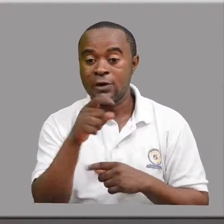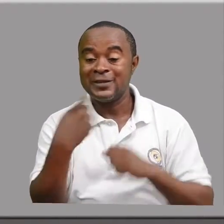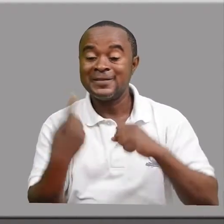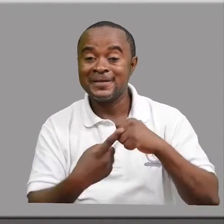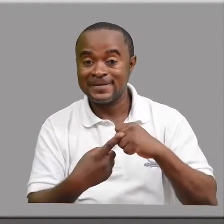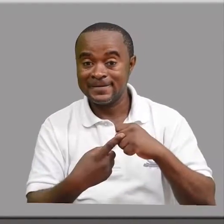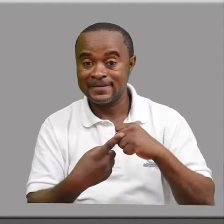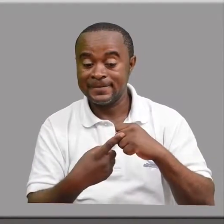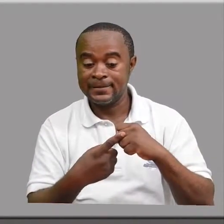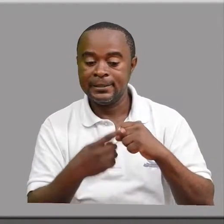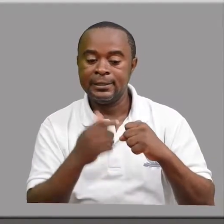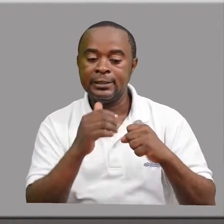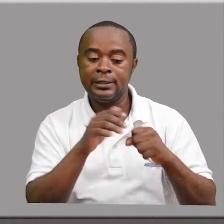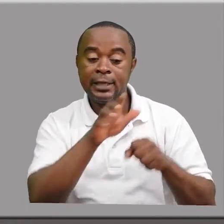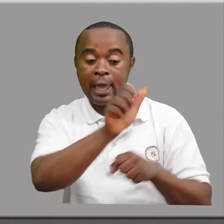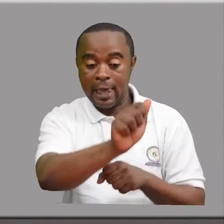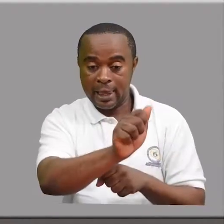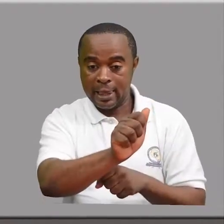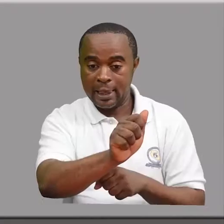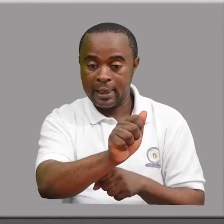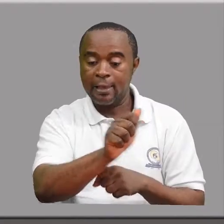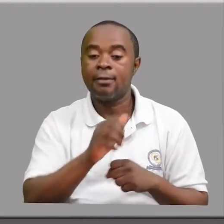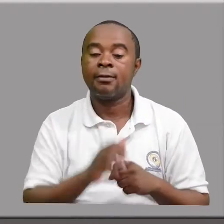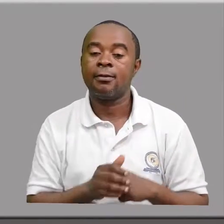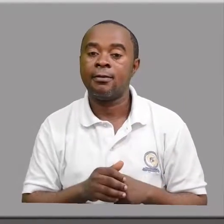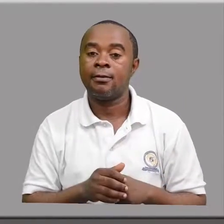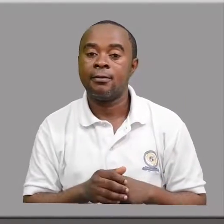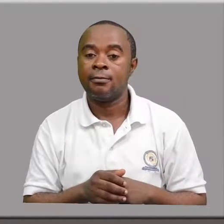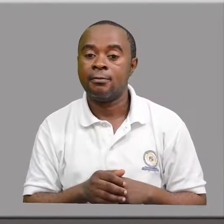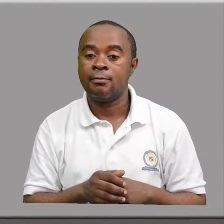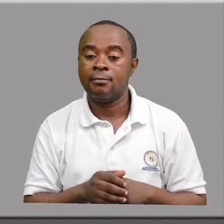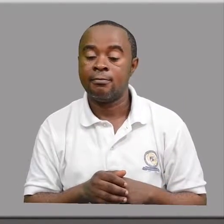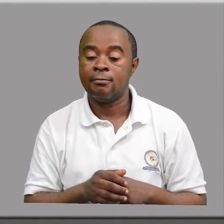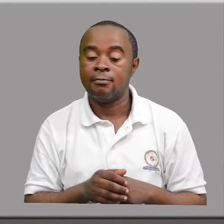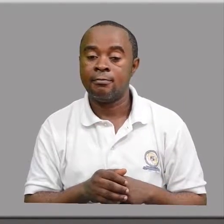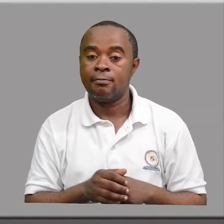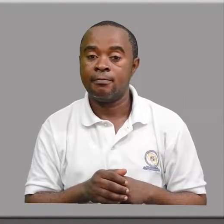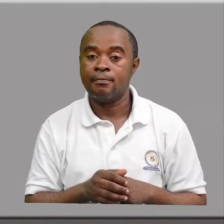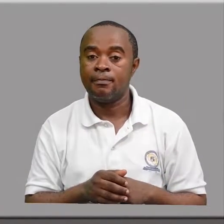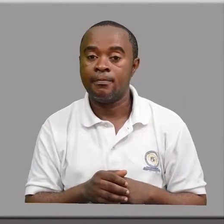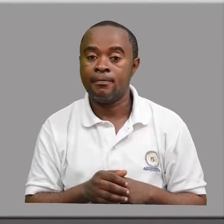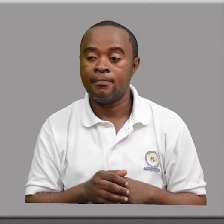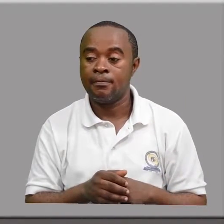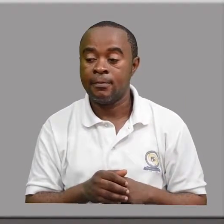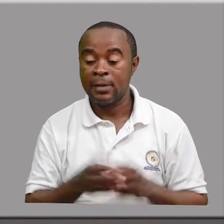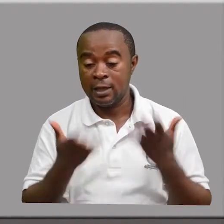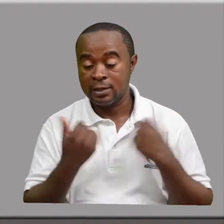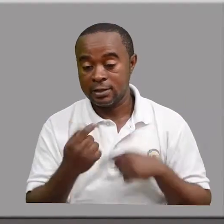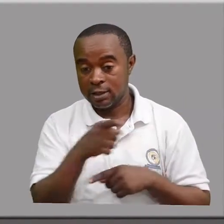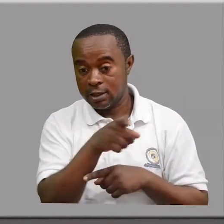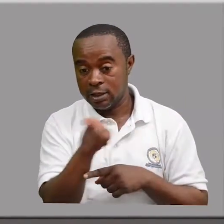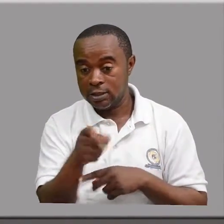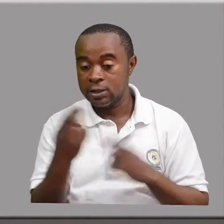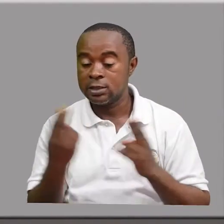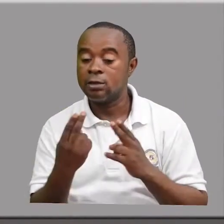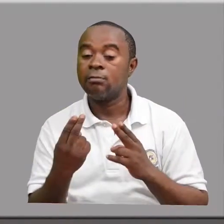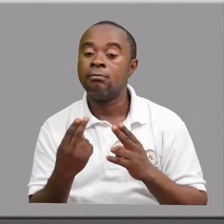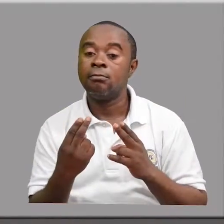class A, that we have 128 minus 2, we get 126. This is